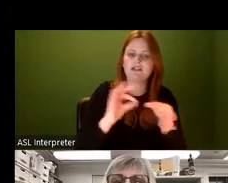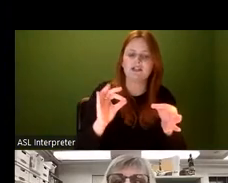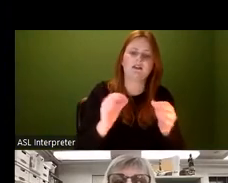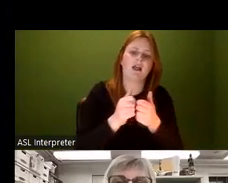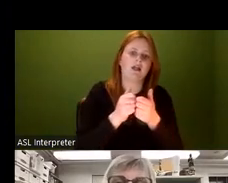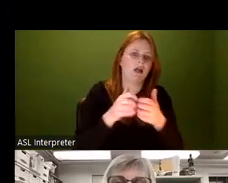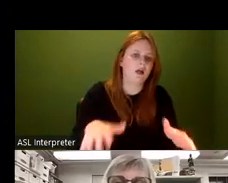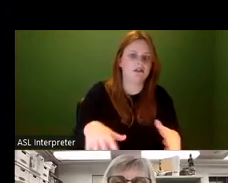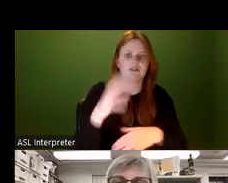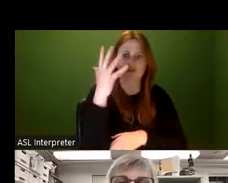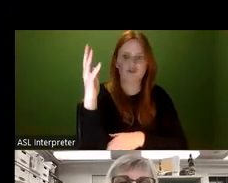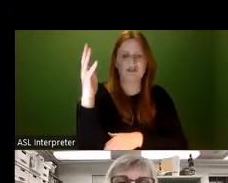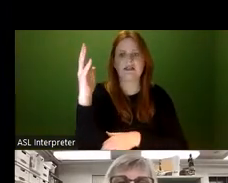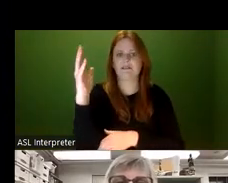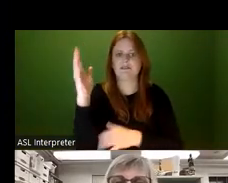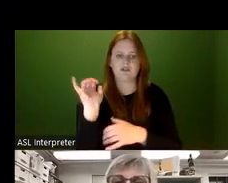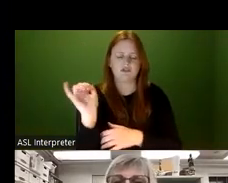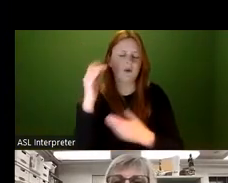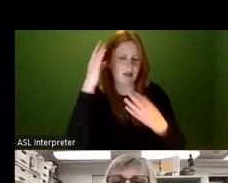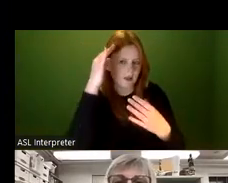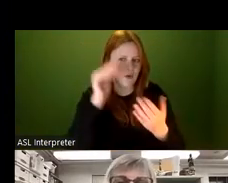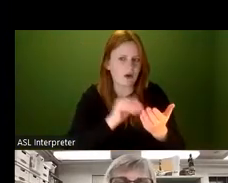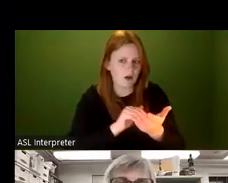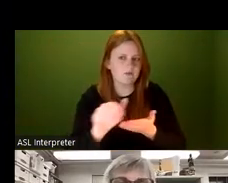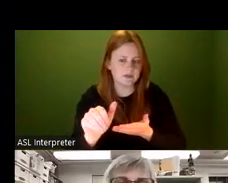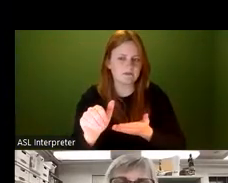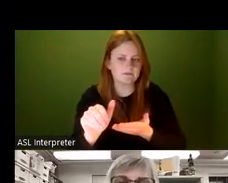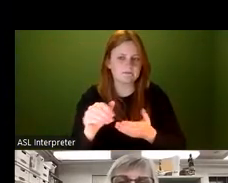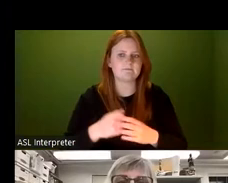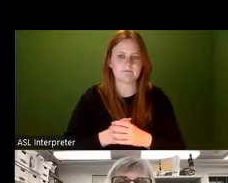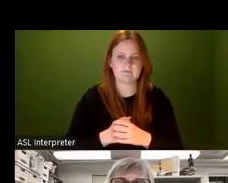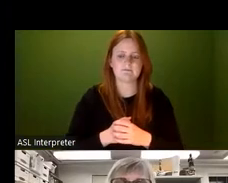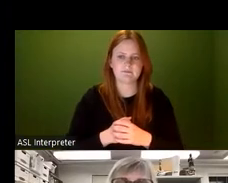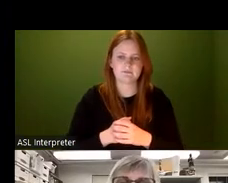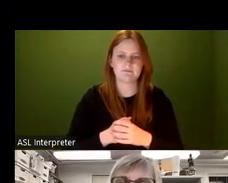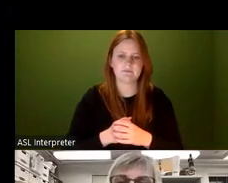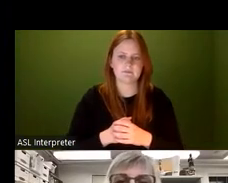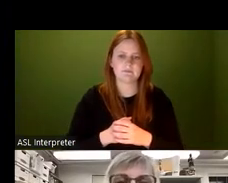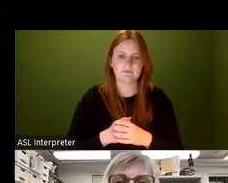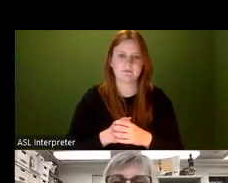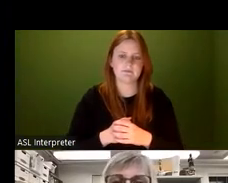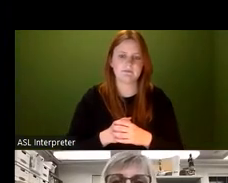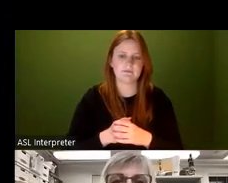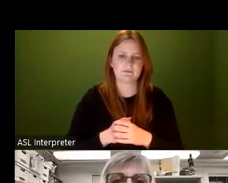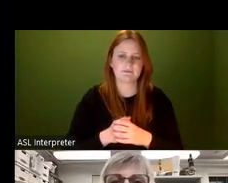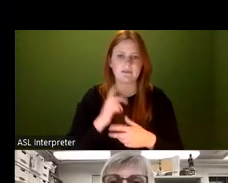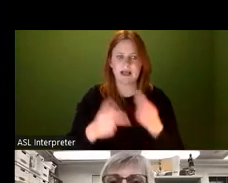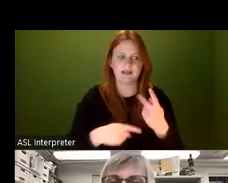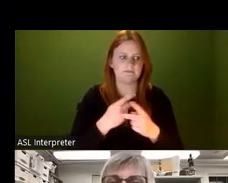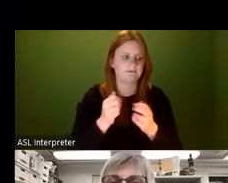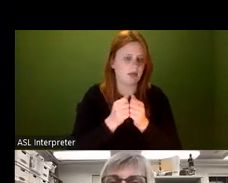canopy. So I do think a lot about that kind of, again, loss of tree